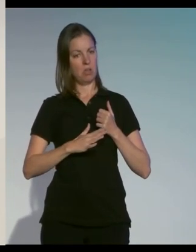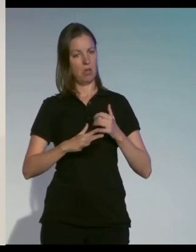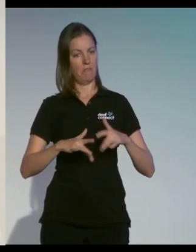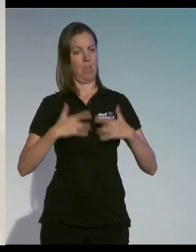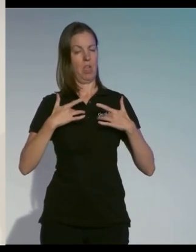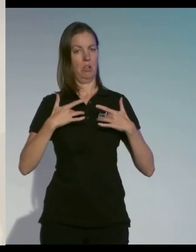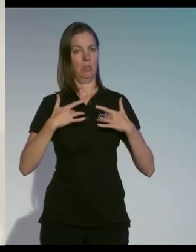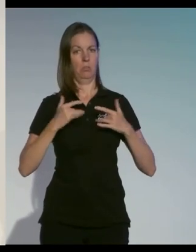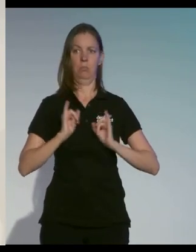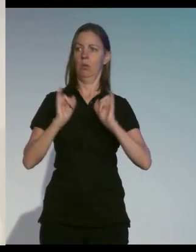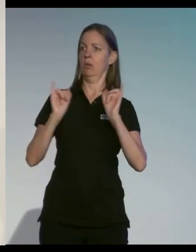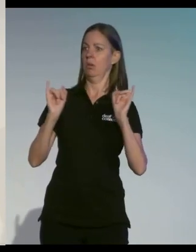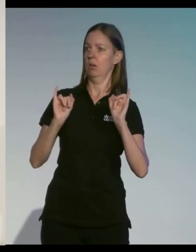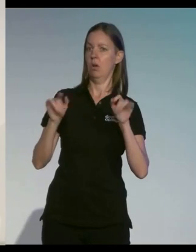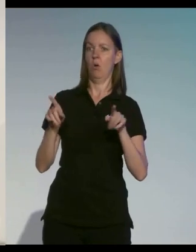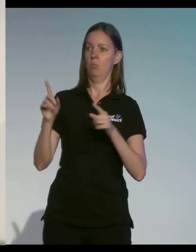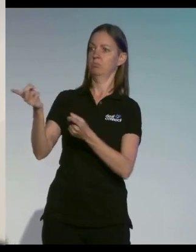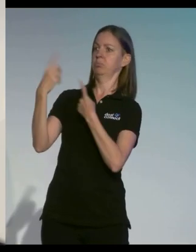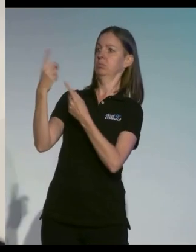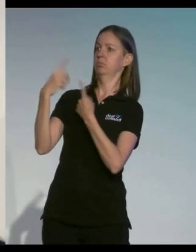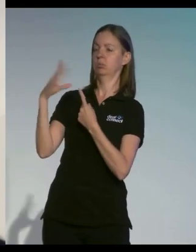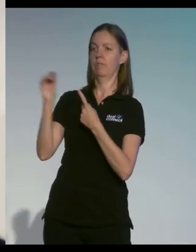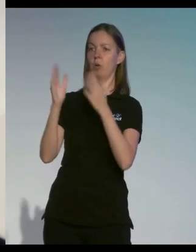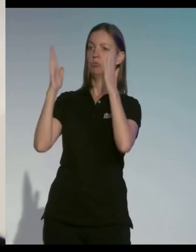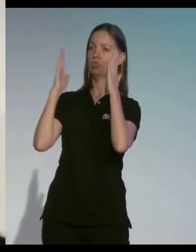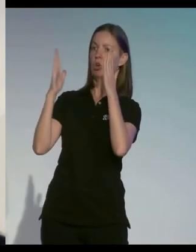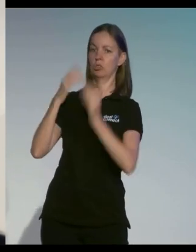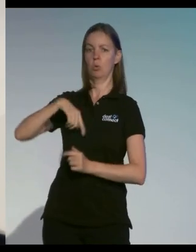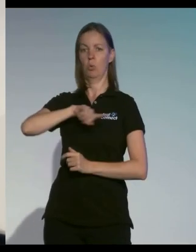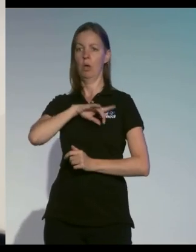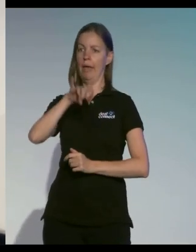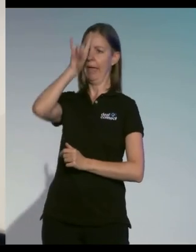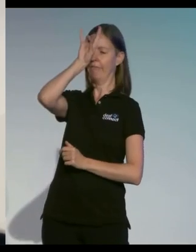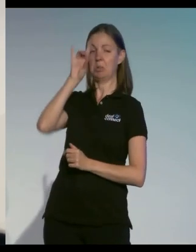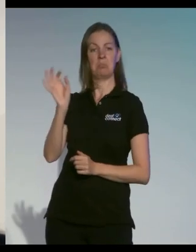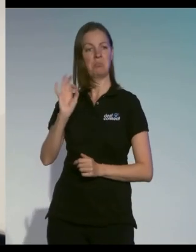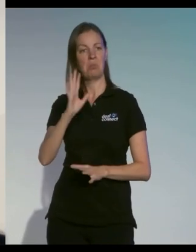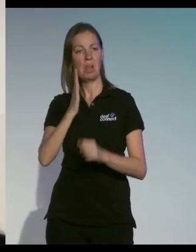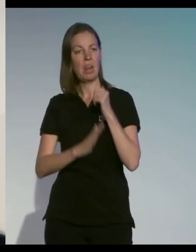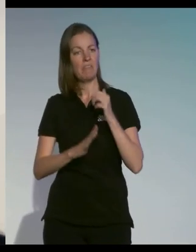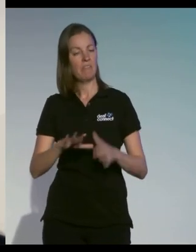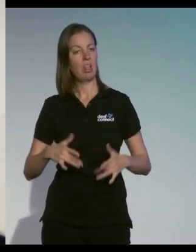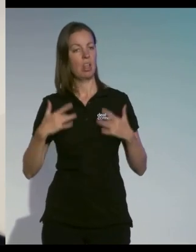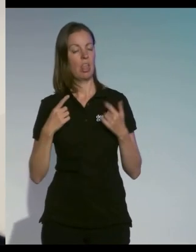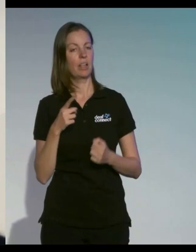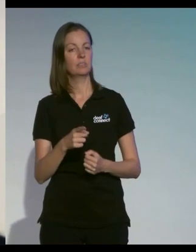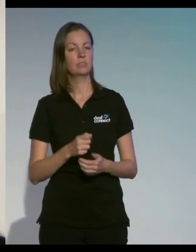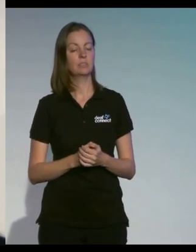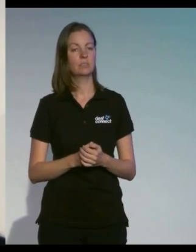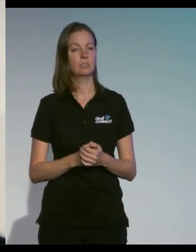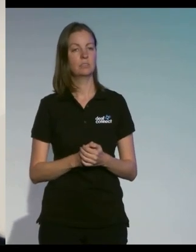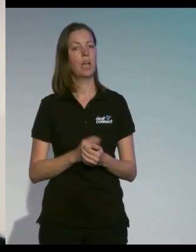propaganda that churches and others were teaching about how evil and wicked it was. But it was